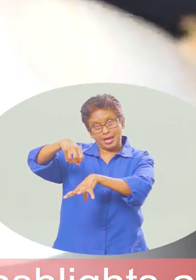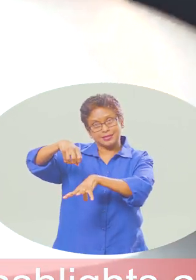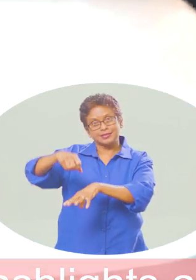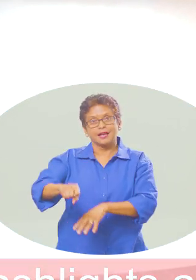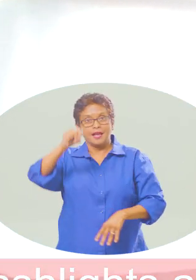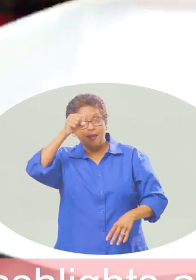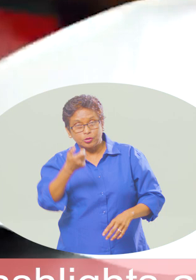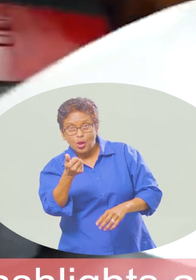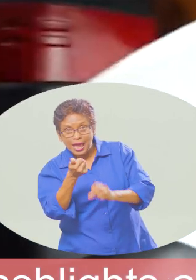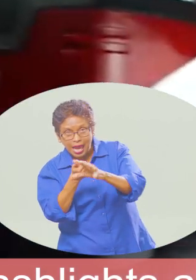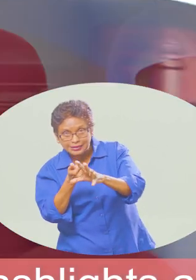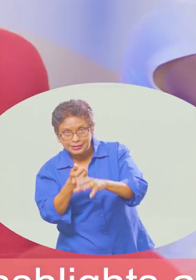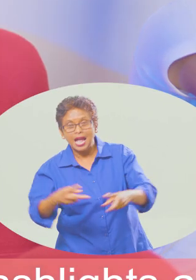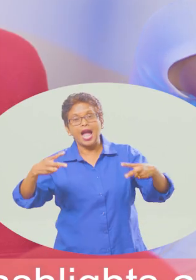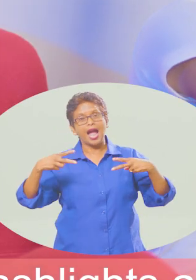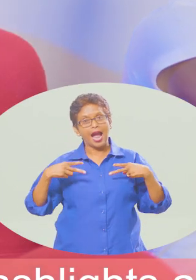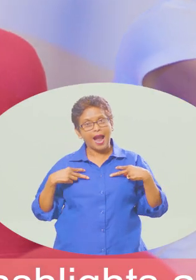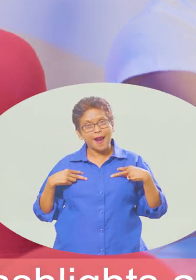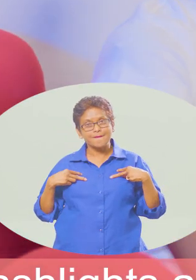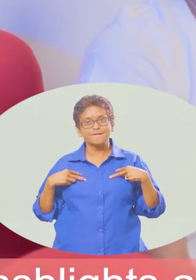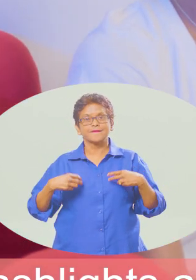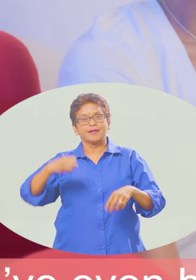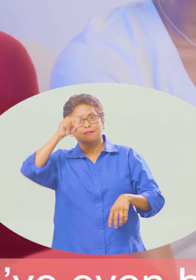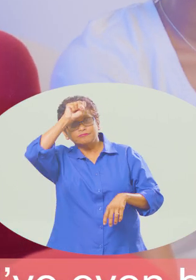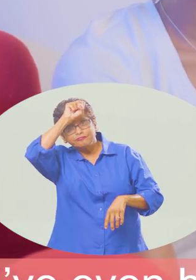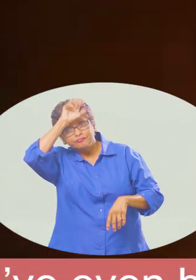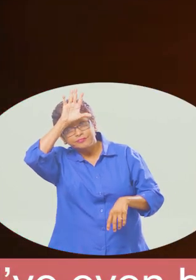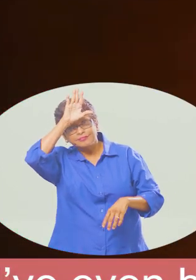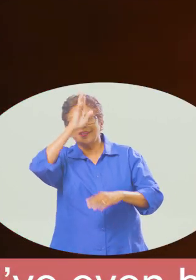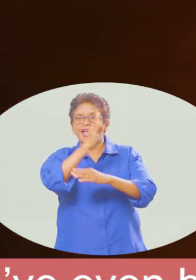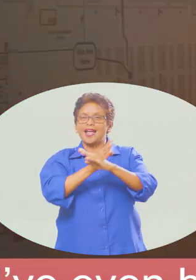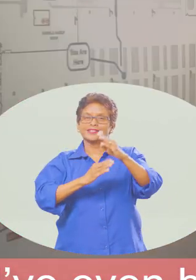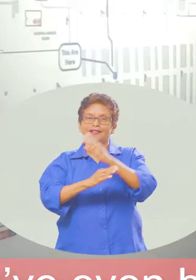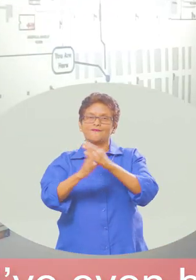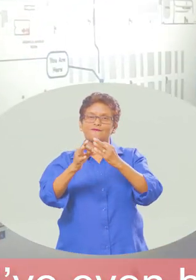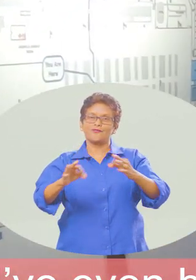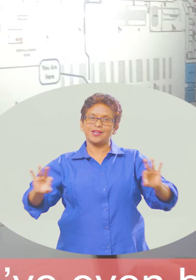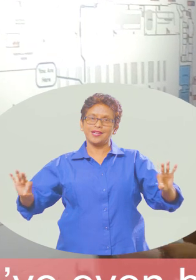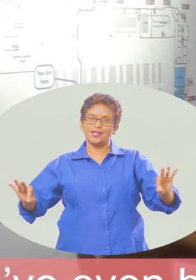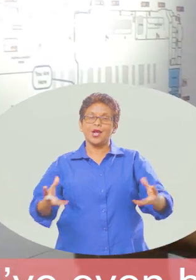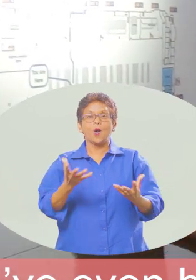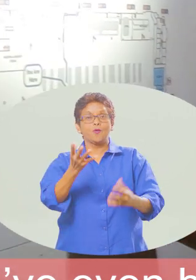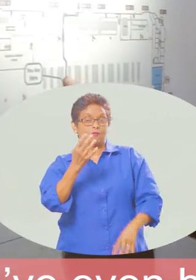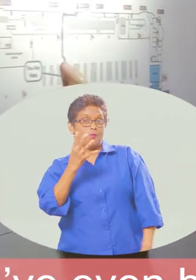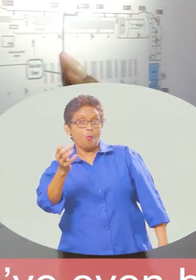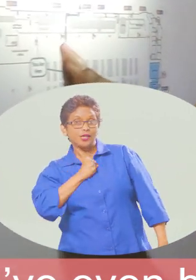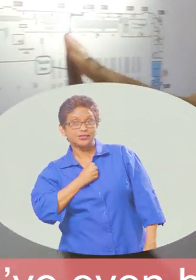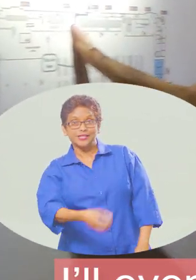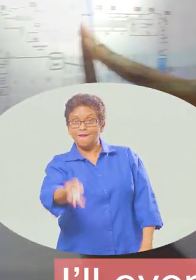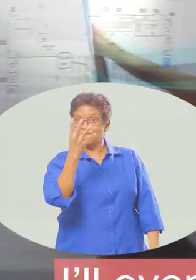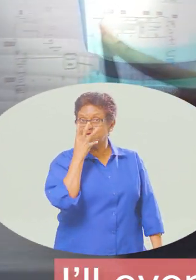and lanterns that I have in my emergency kit. I've even brought a headlight so I could be